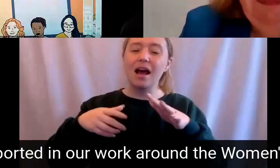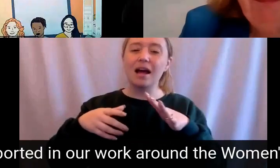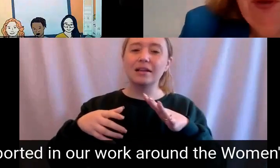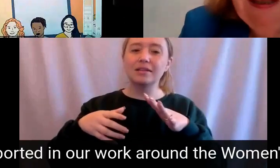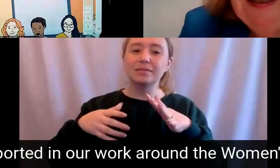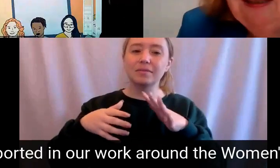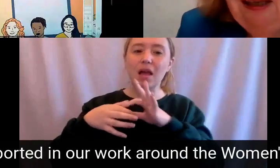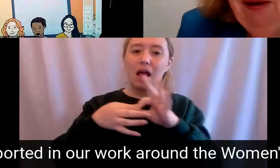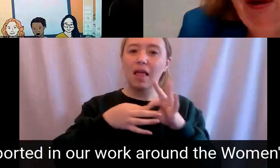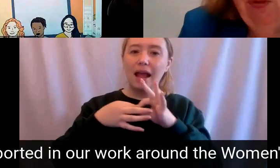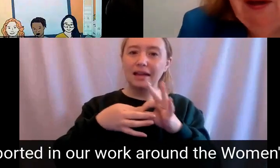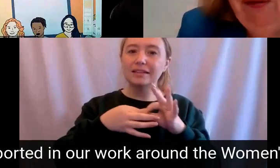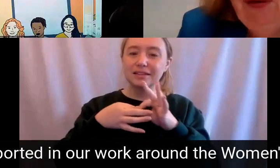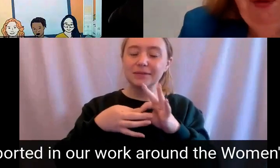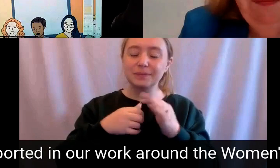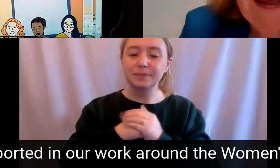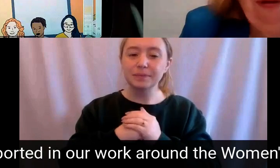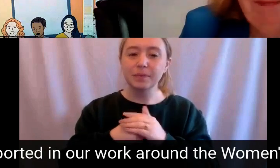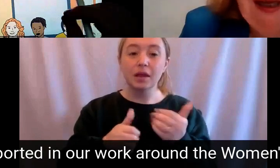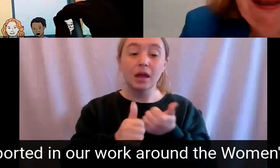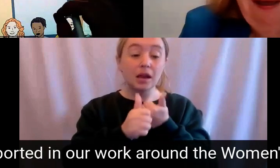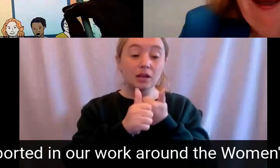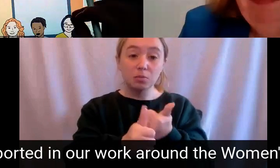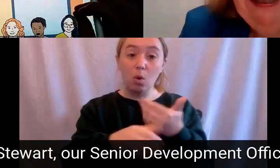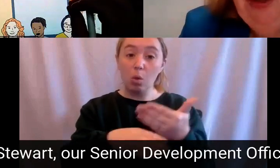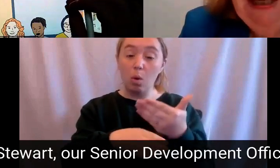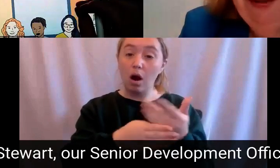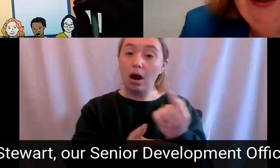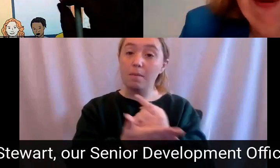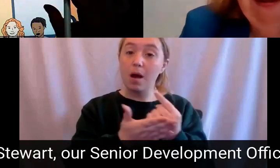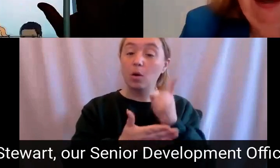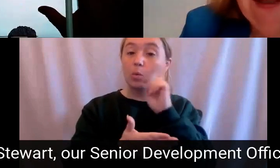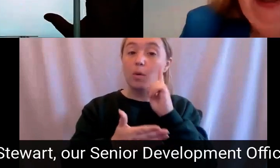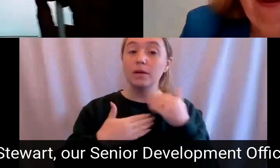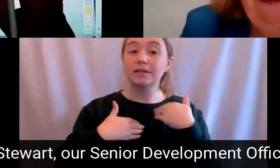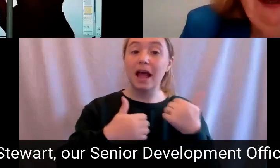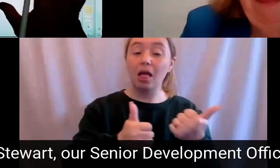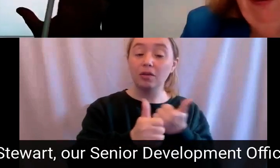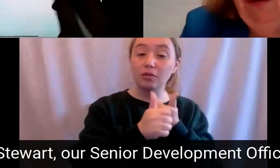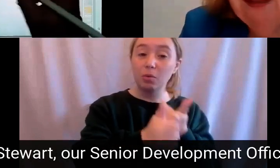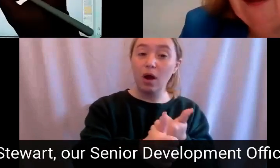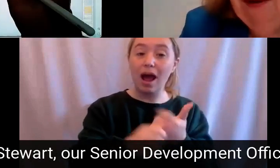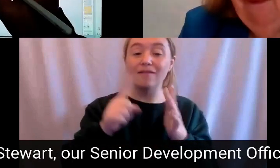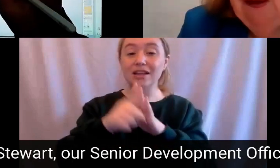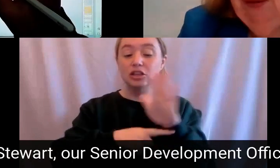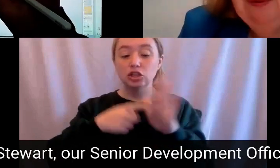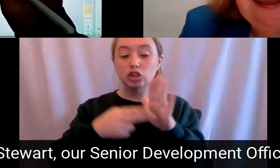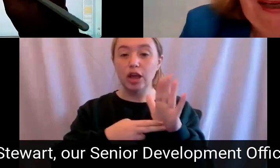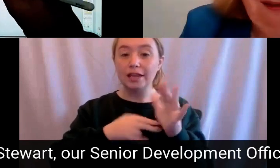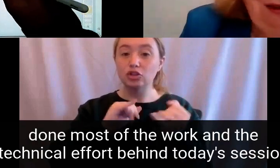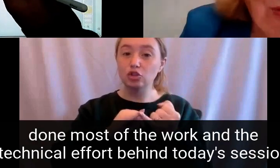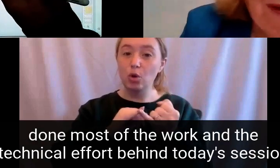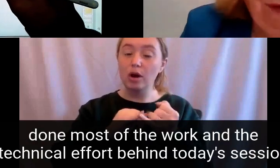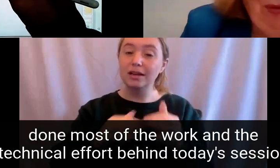and I'm supported in our work around the Women's Health Plan by Jen Stewart, our Senior Development Officer,